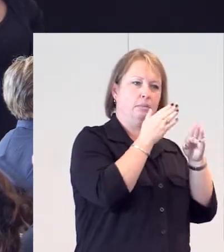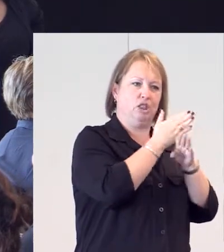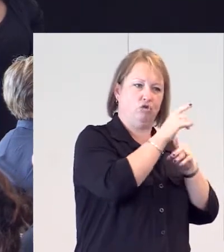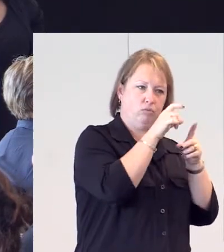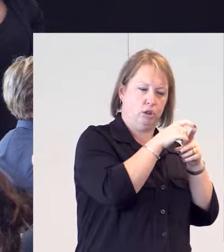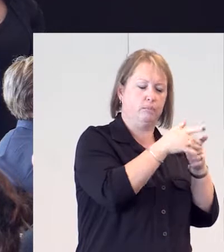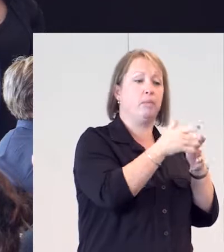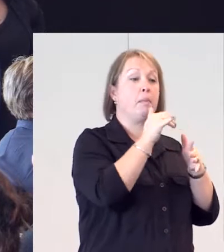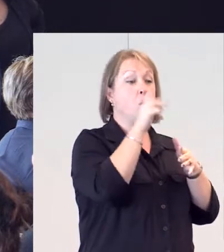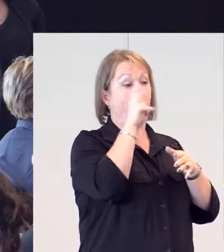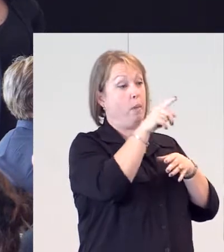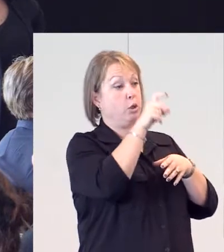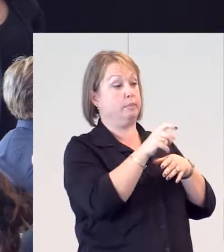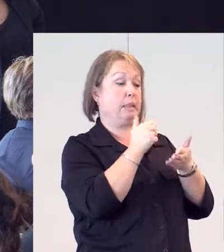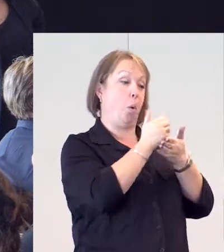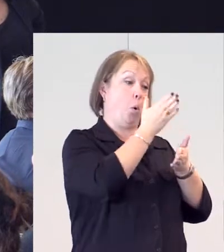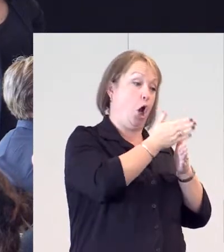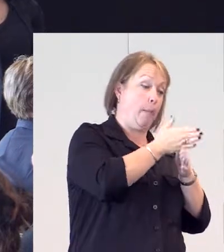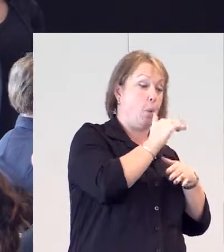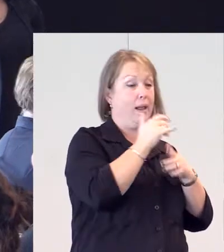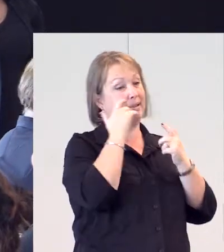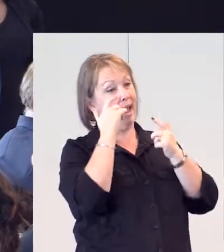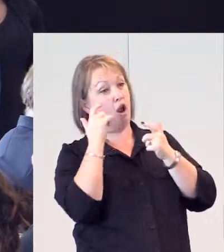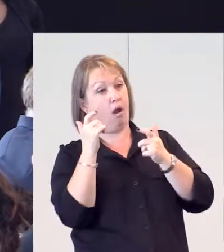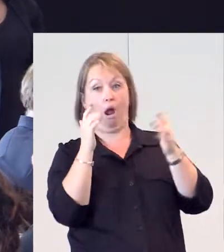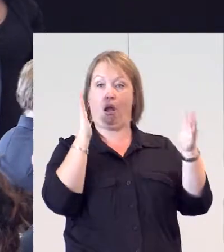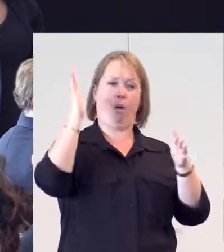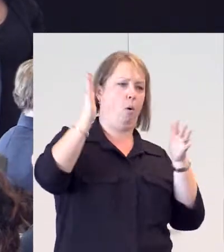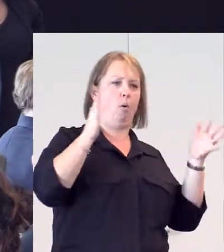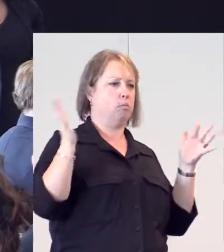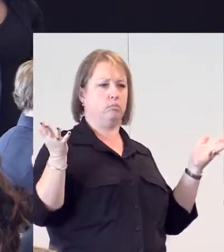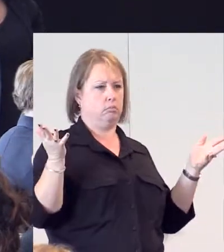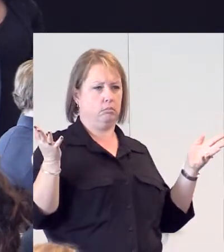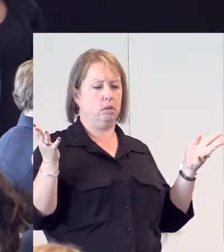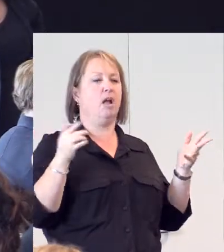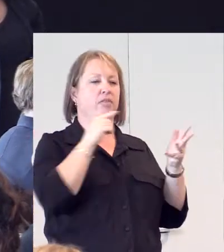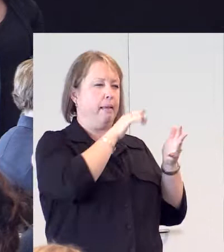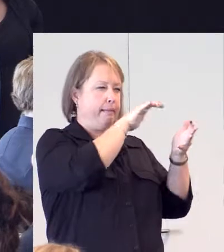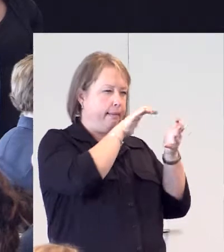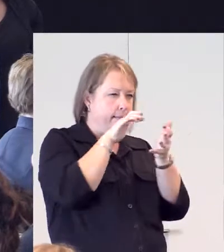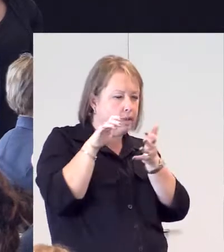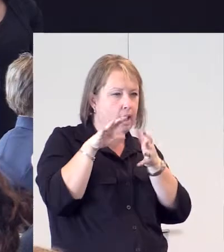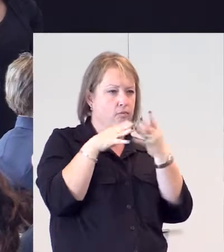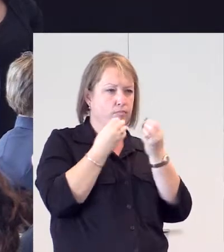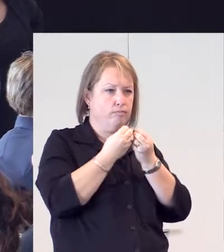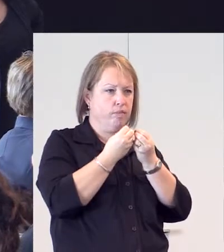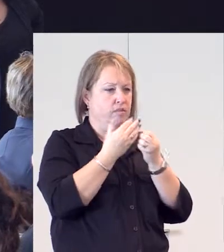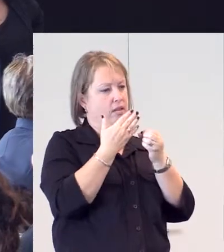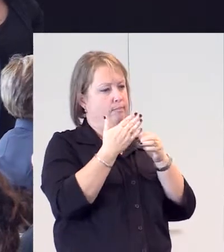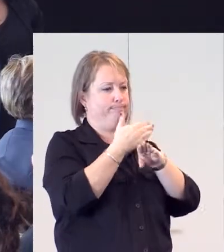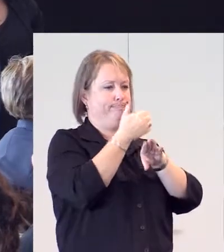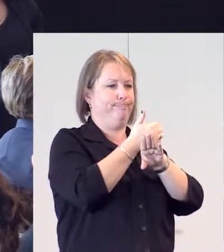someone a support worker or a carer in another organisation or something else, they gathered all those together and then came up with a